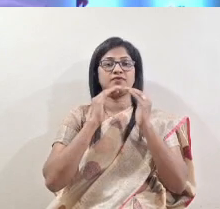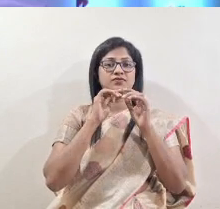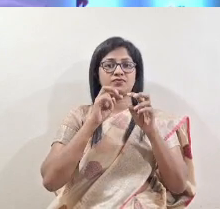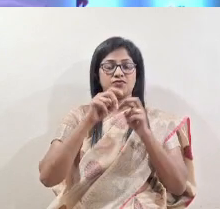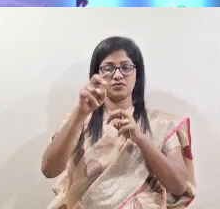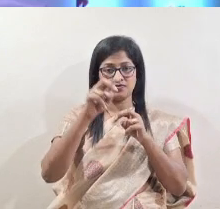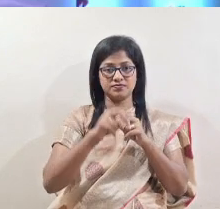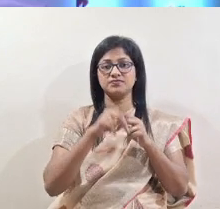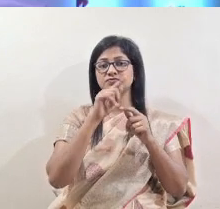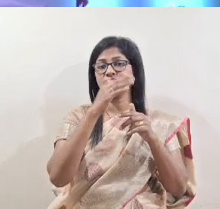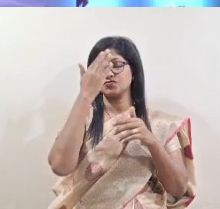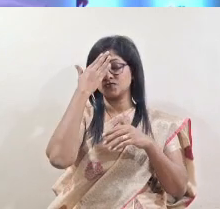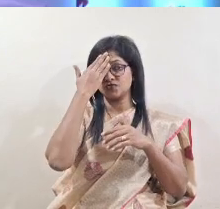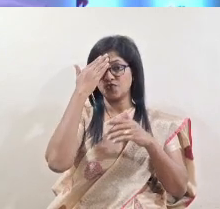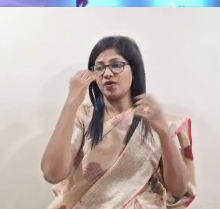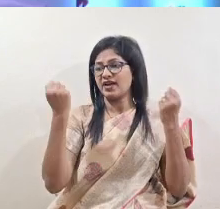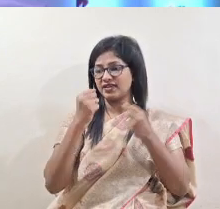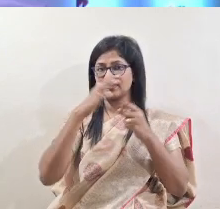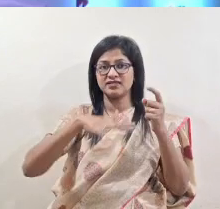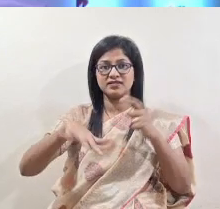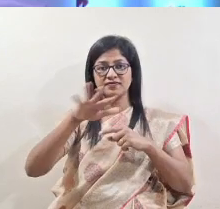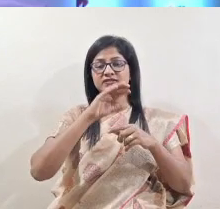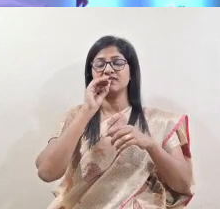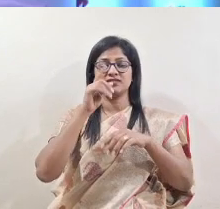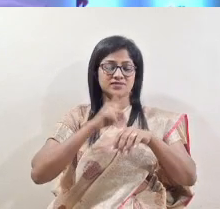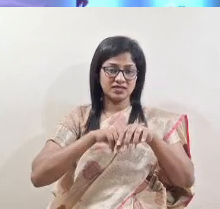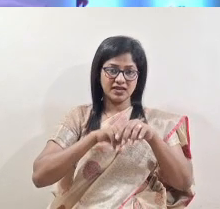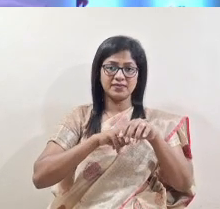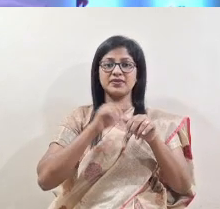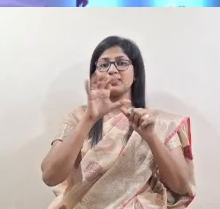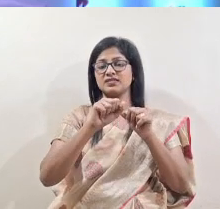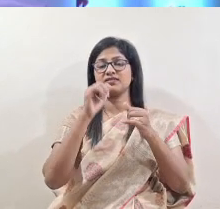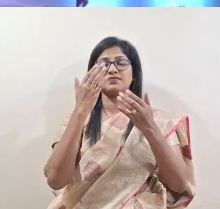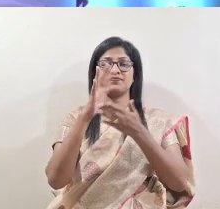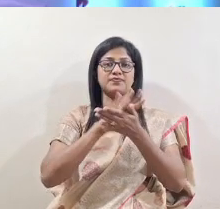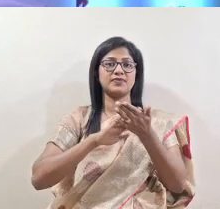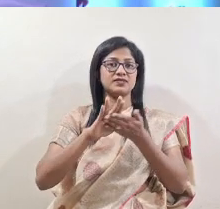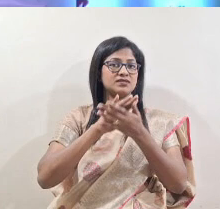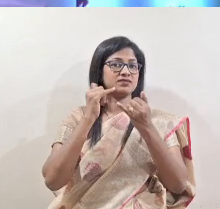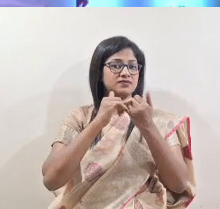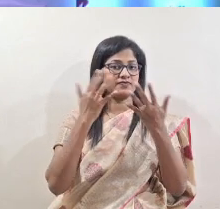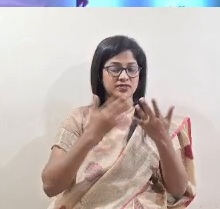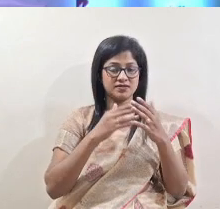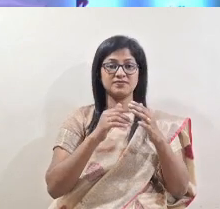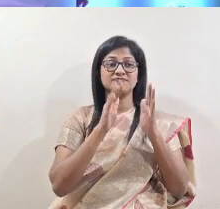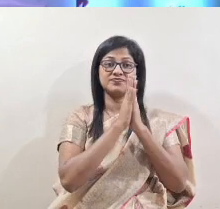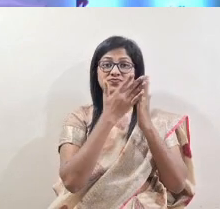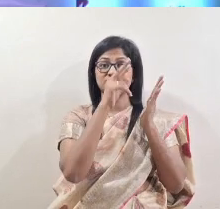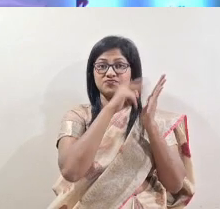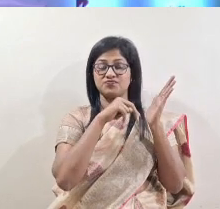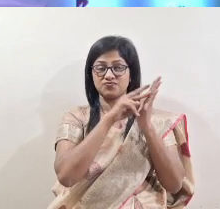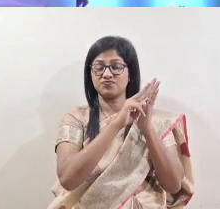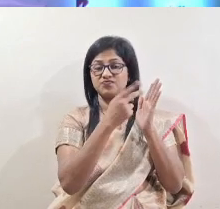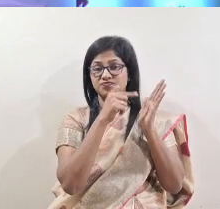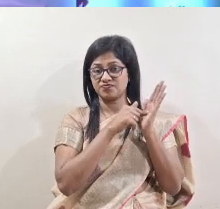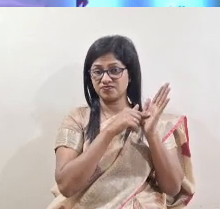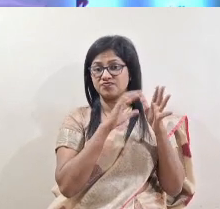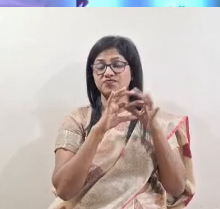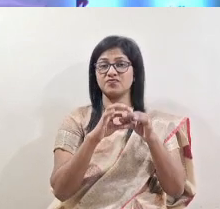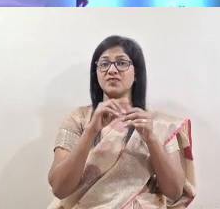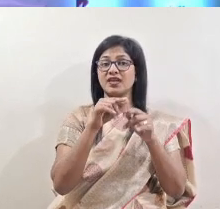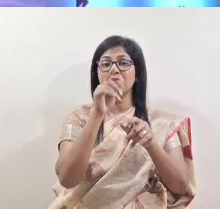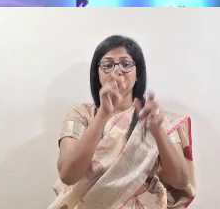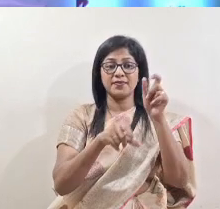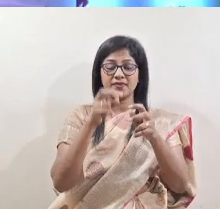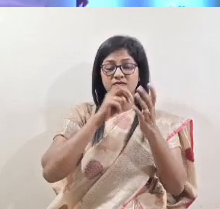have the information on activities, timings, and their locations, and access to basic facilities. So as per literature, the different